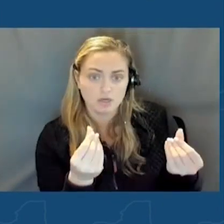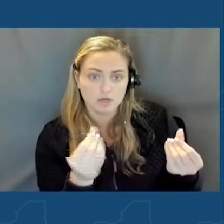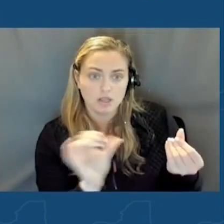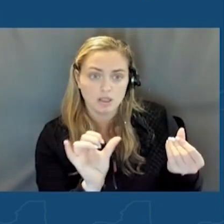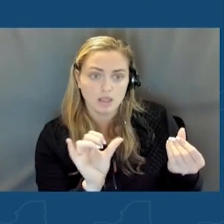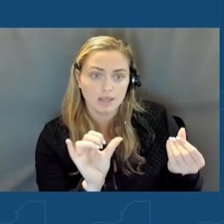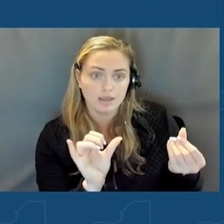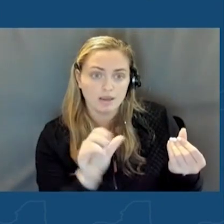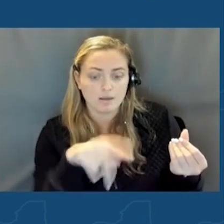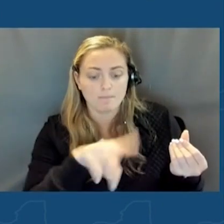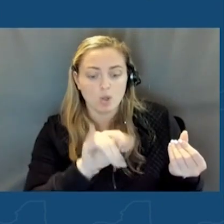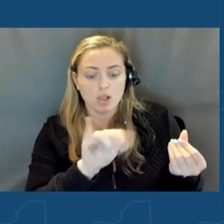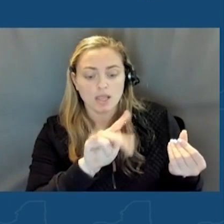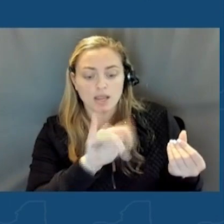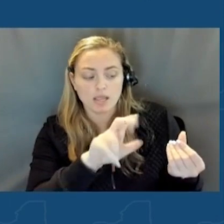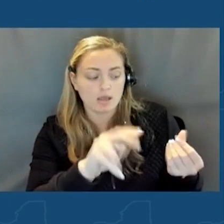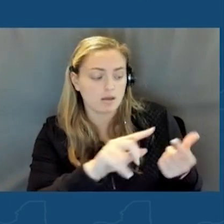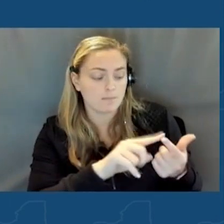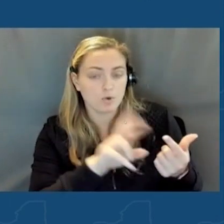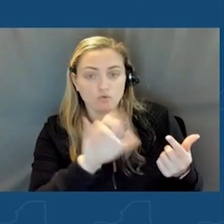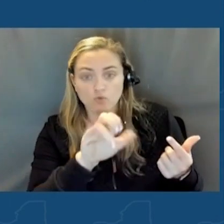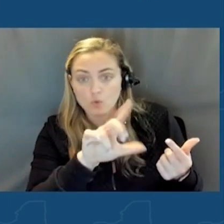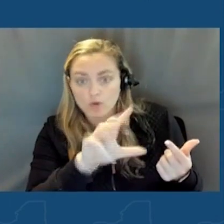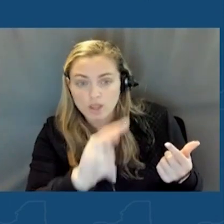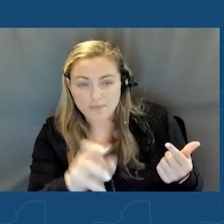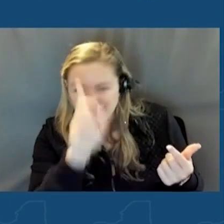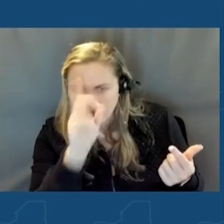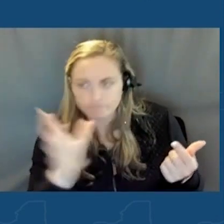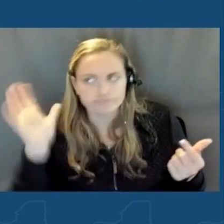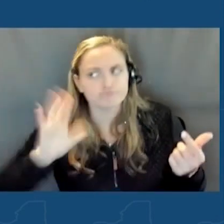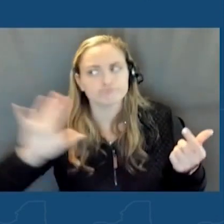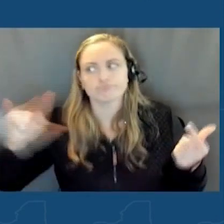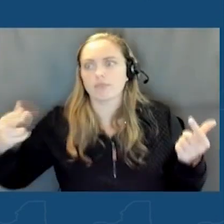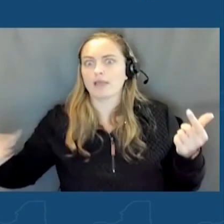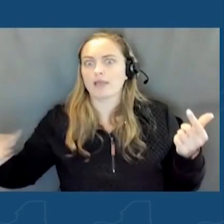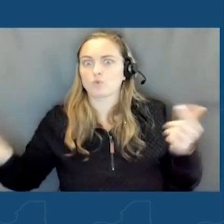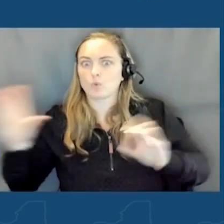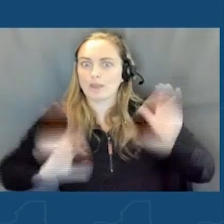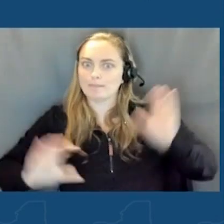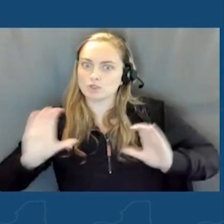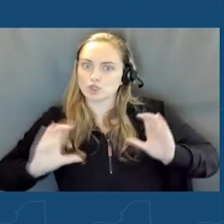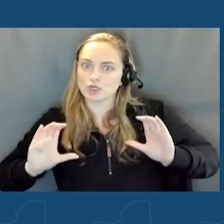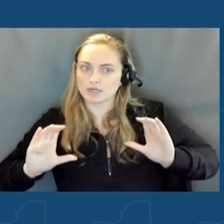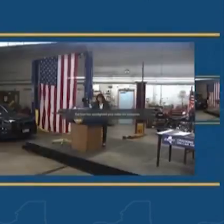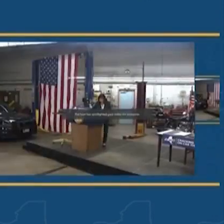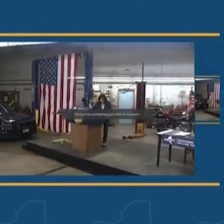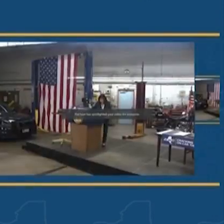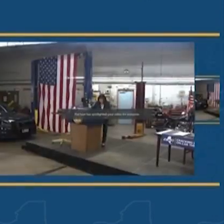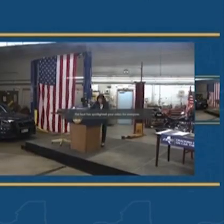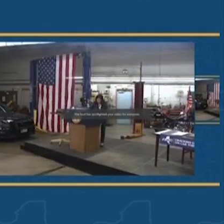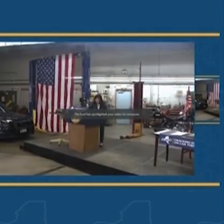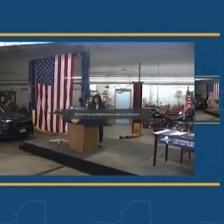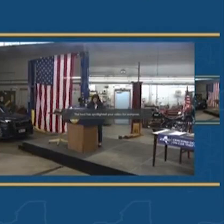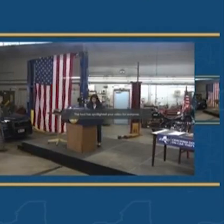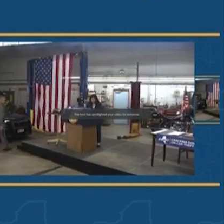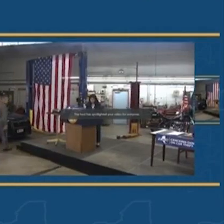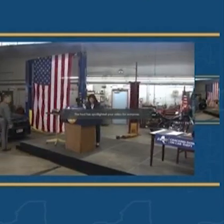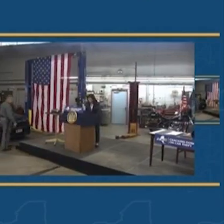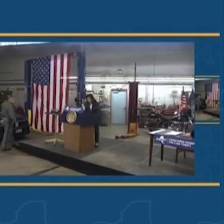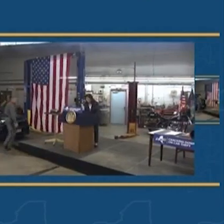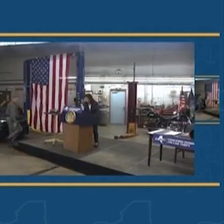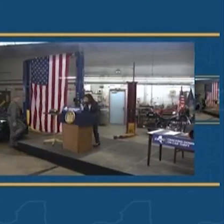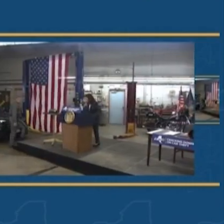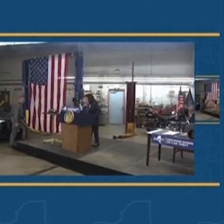Vehicle dismantlers and scrap processors must keep information on anyone who sells them a catalytic converter.